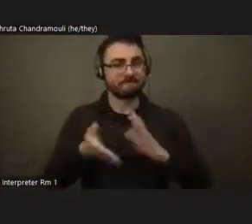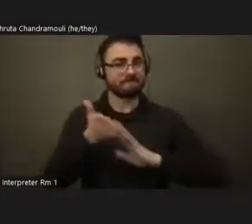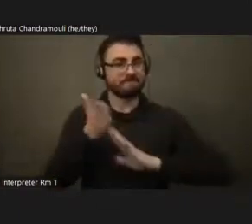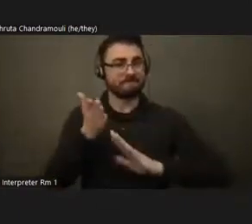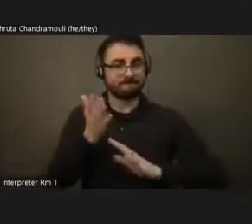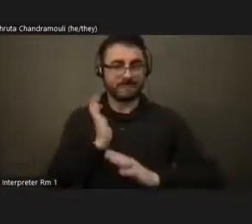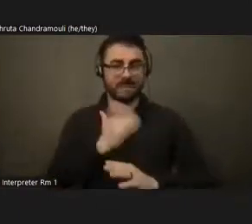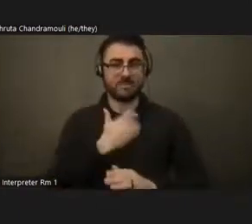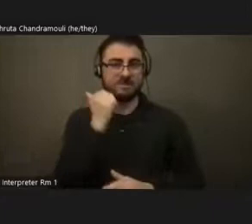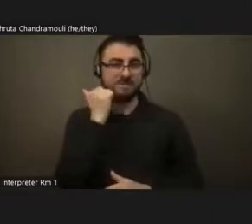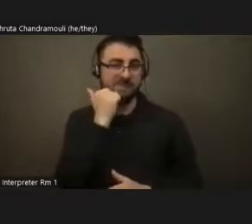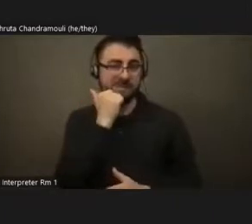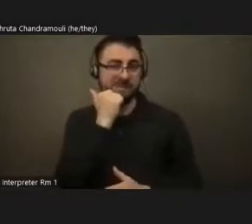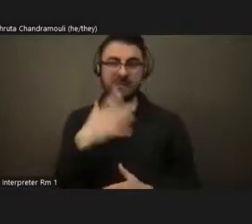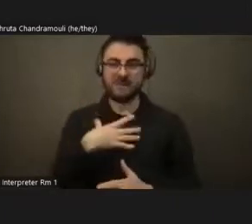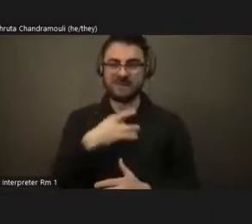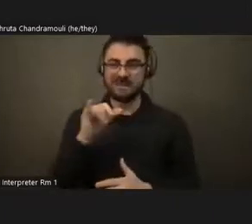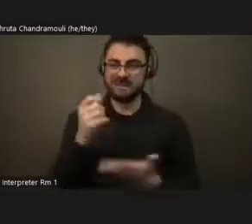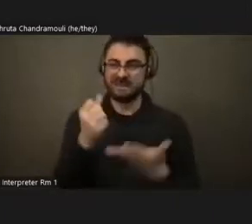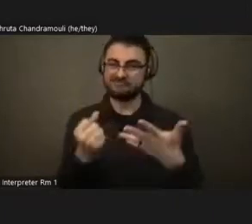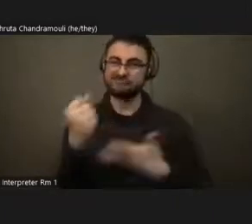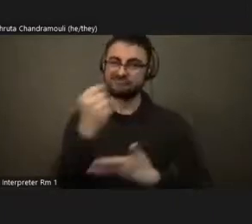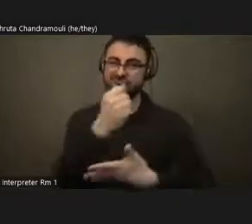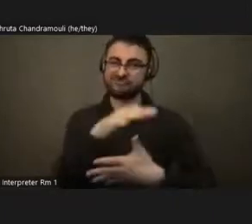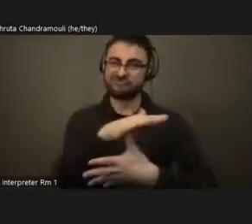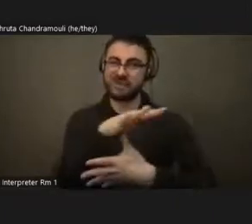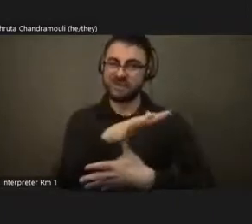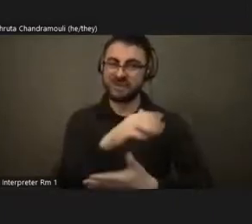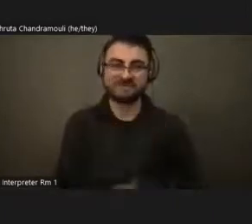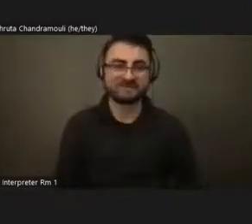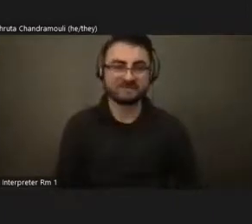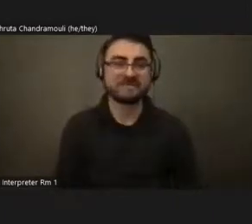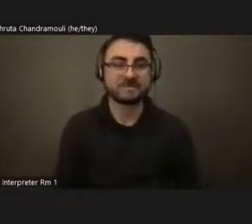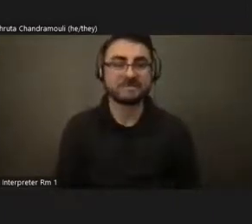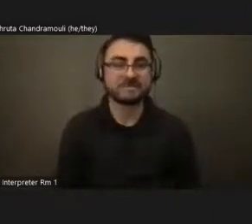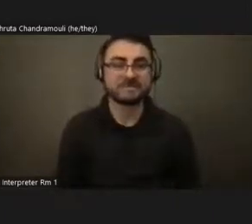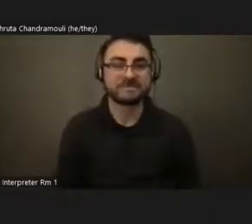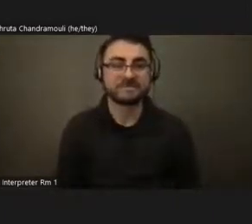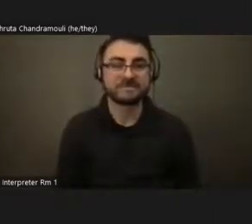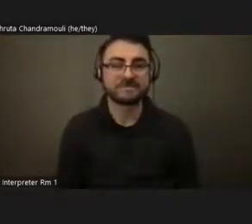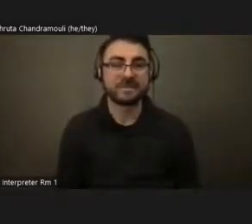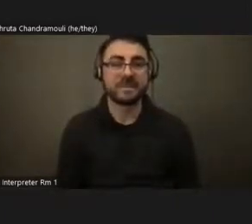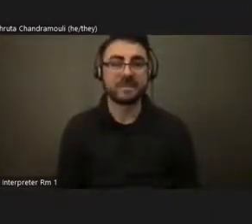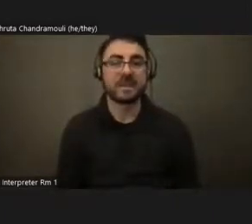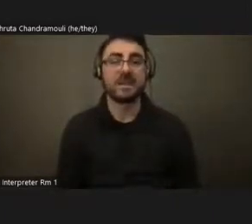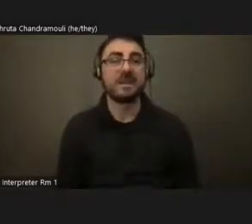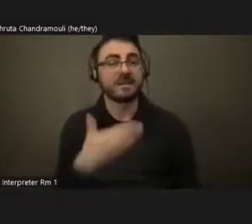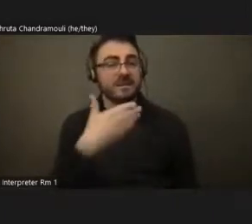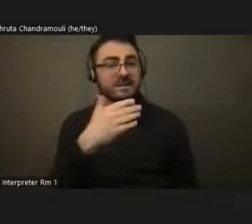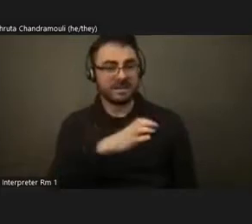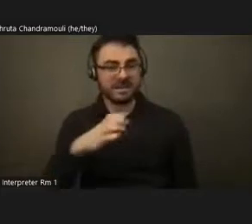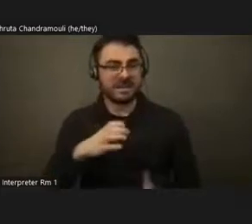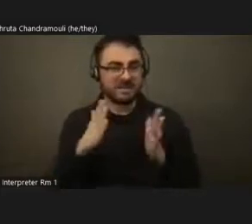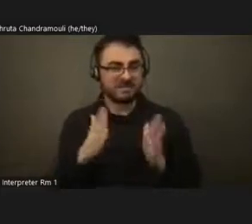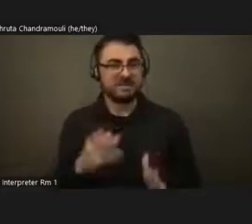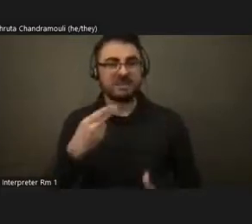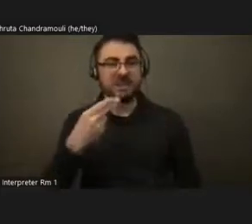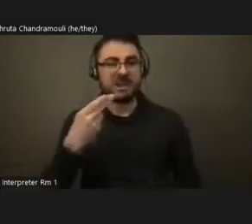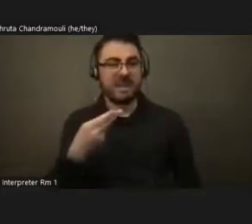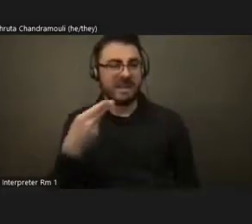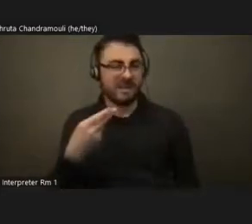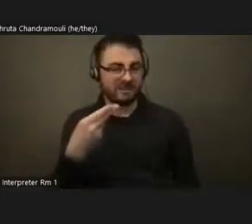for that to be a priority. Thank you, Nina. I would also like to mention